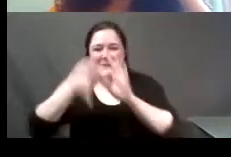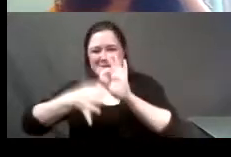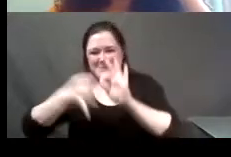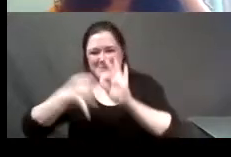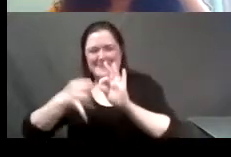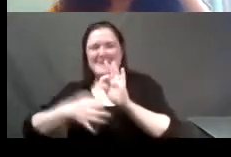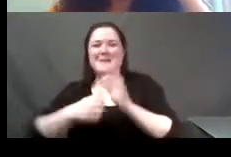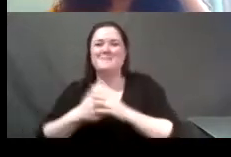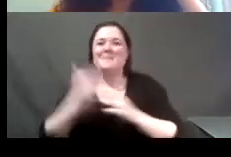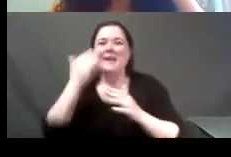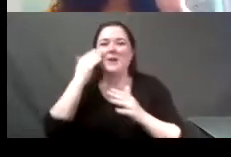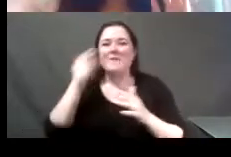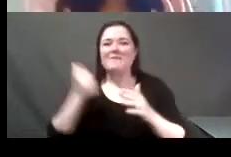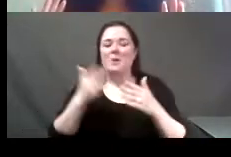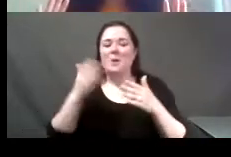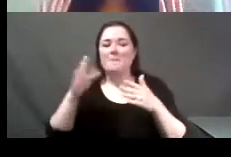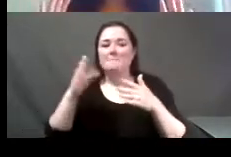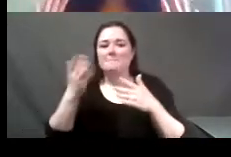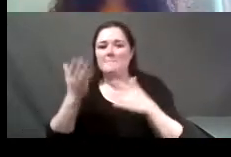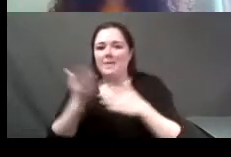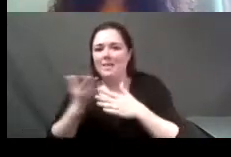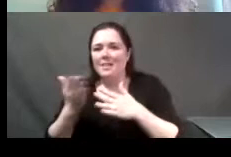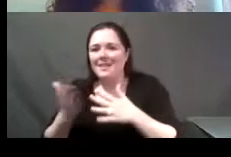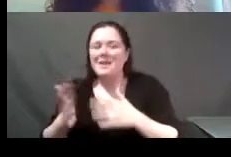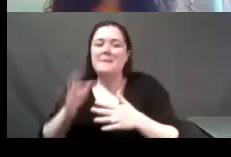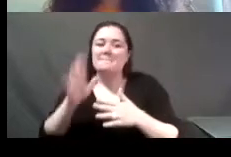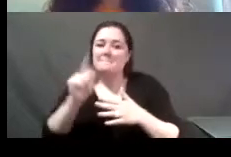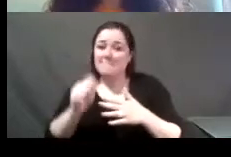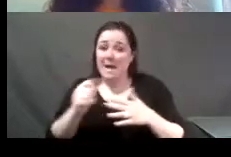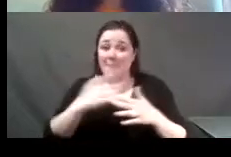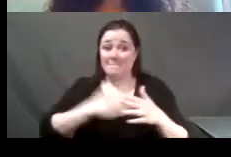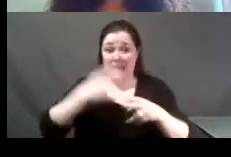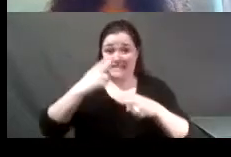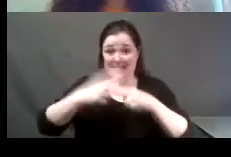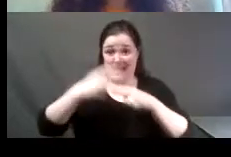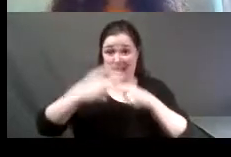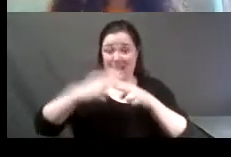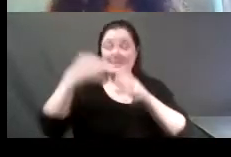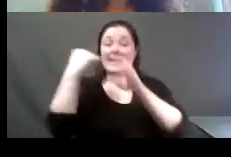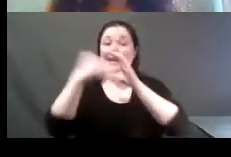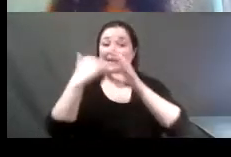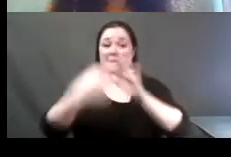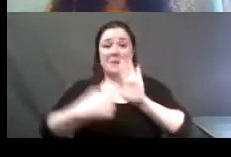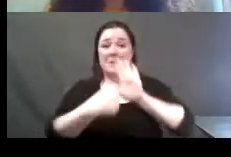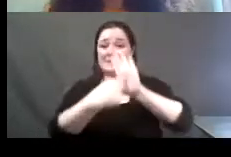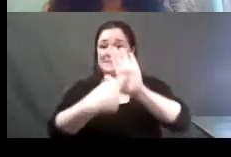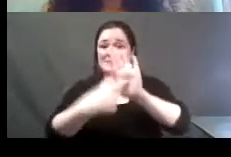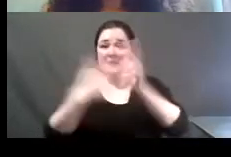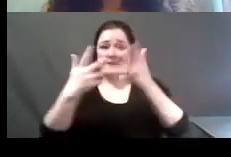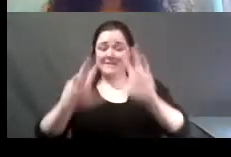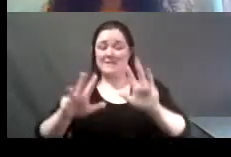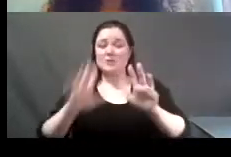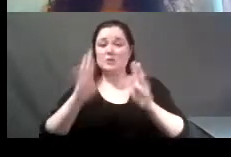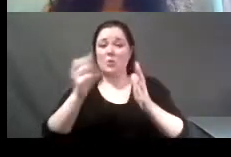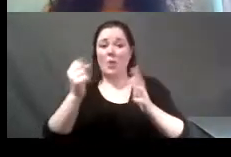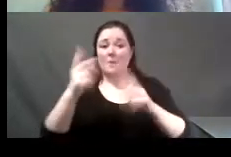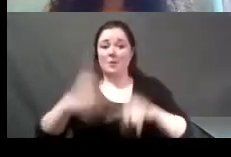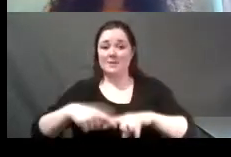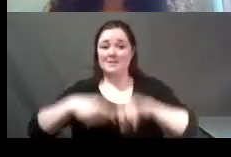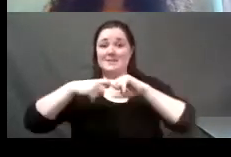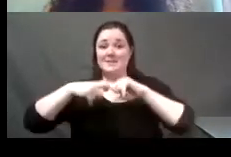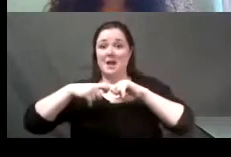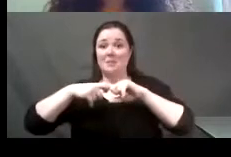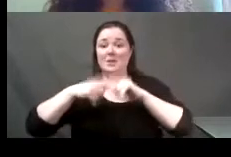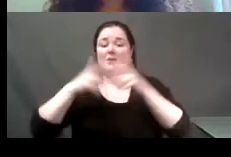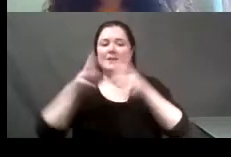little breaks, but I have my name and email displayed, but I just want to stop here to leave plenty